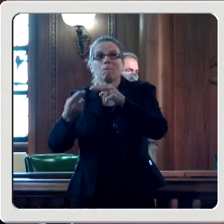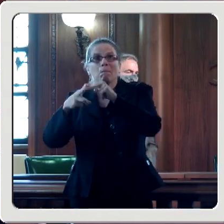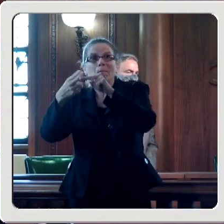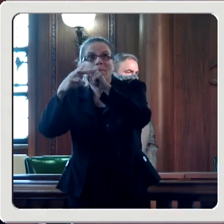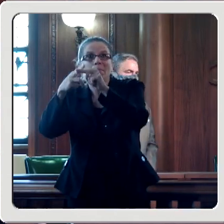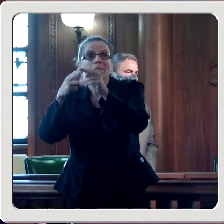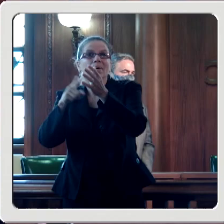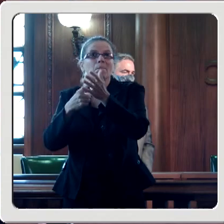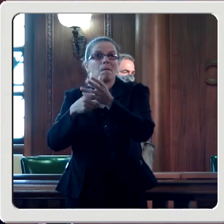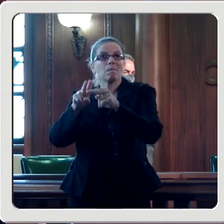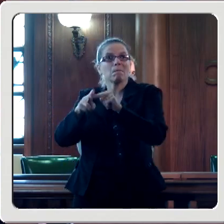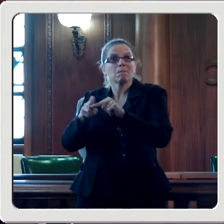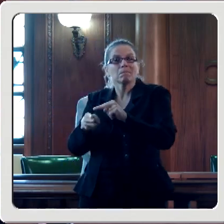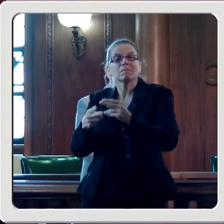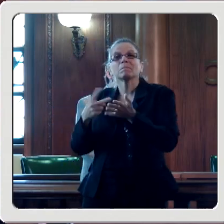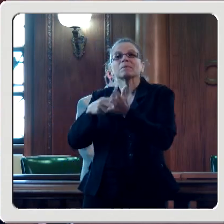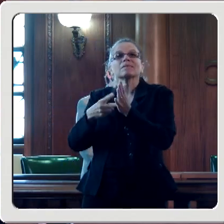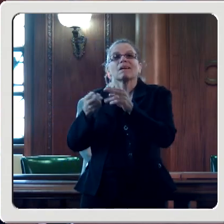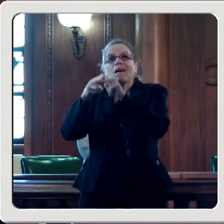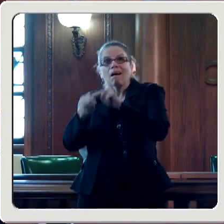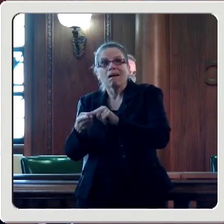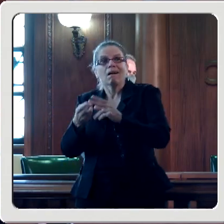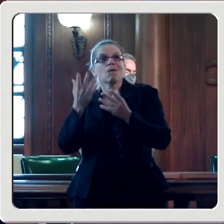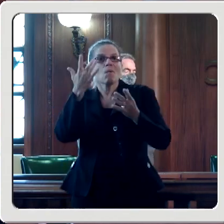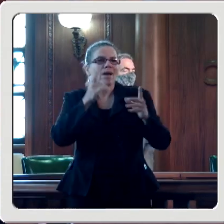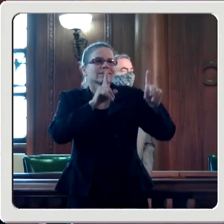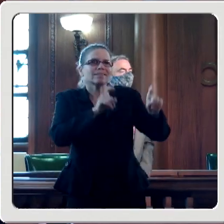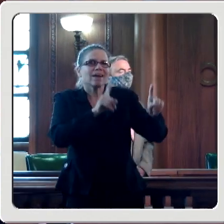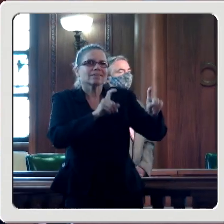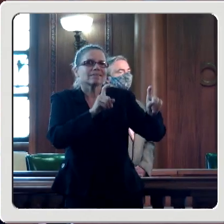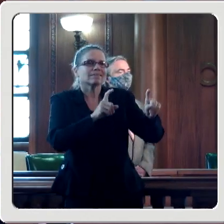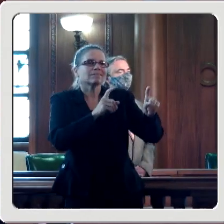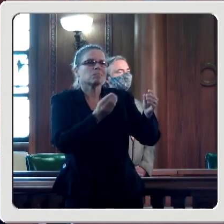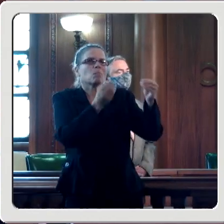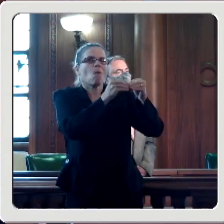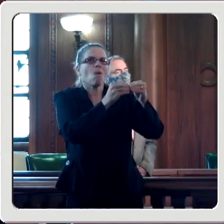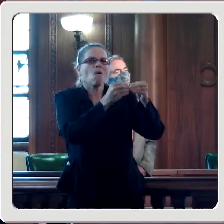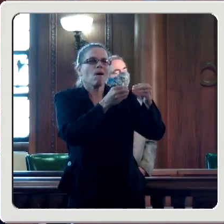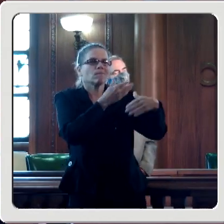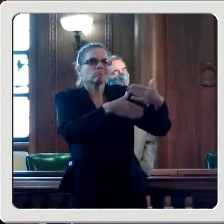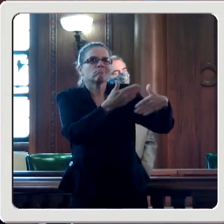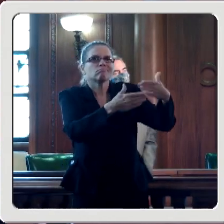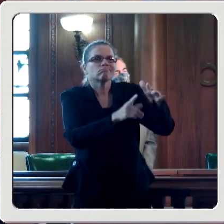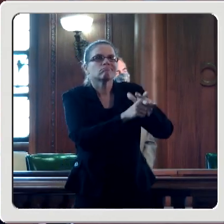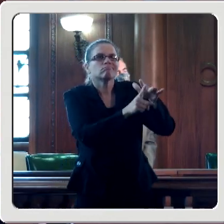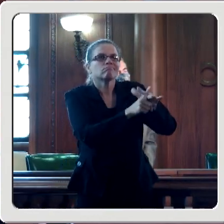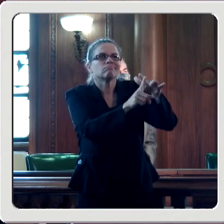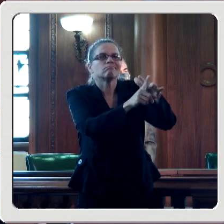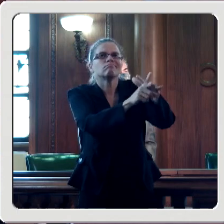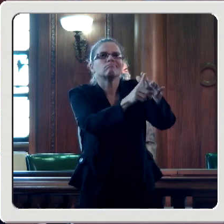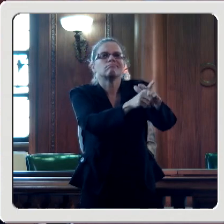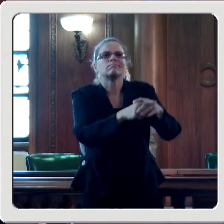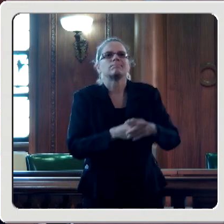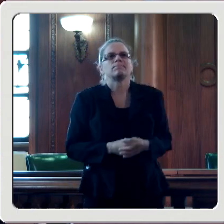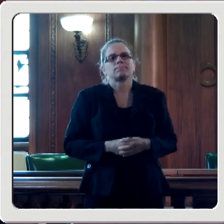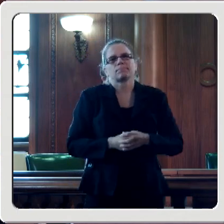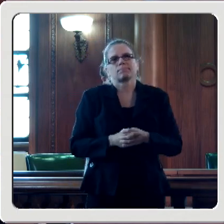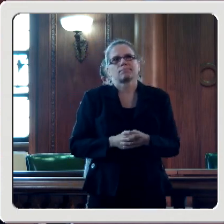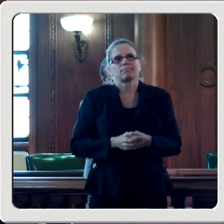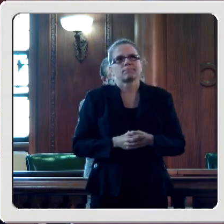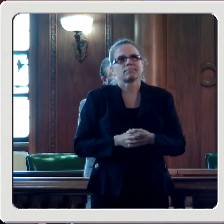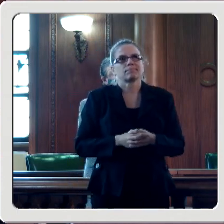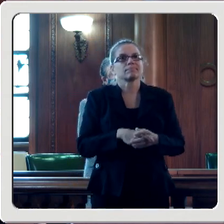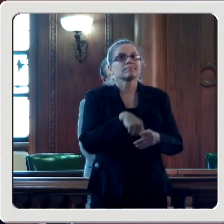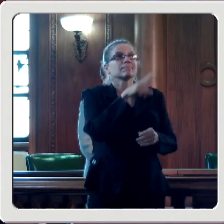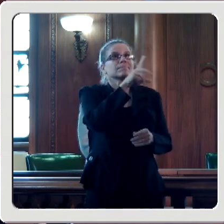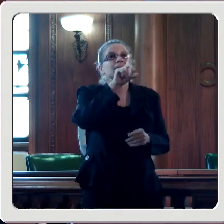doing, but we have increased slightly. The State Department of Public Health is in the process